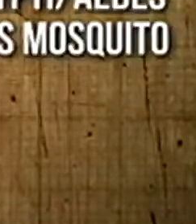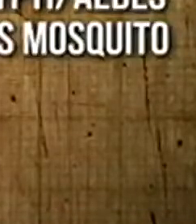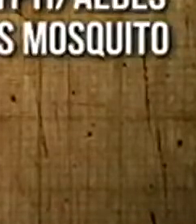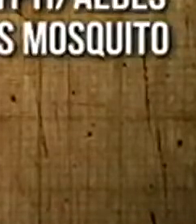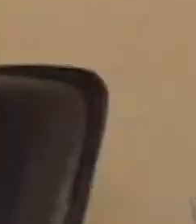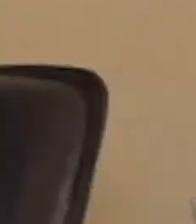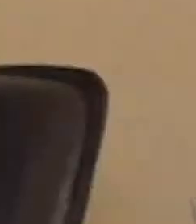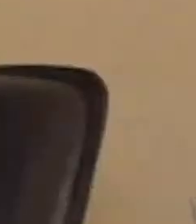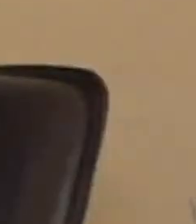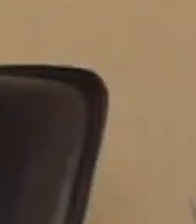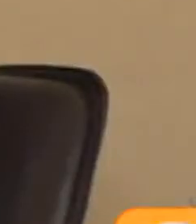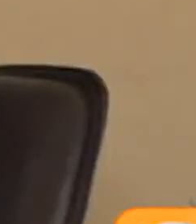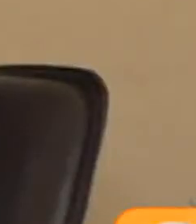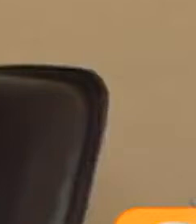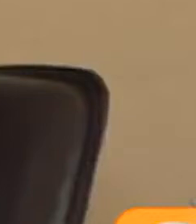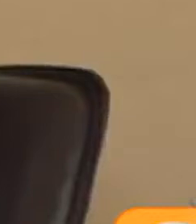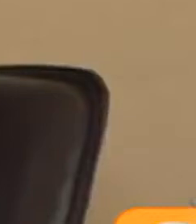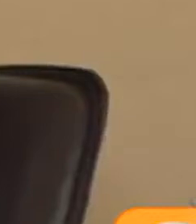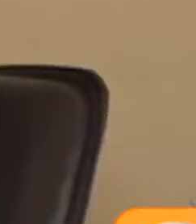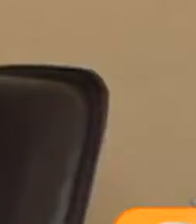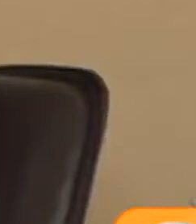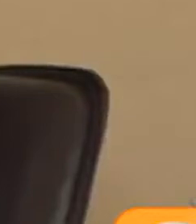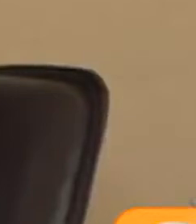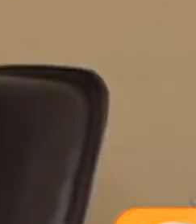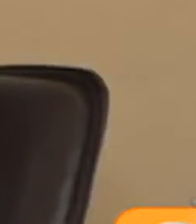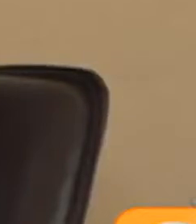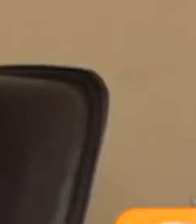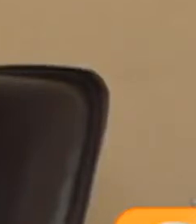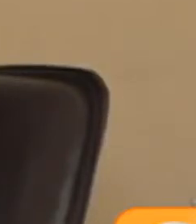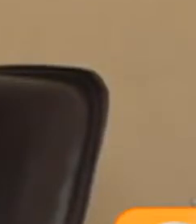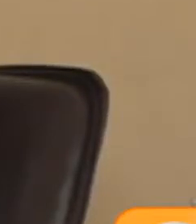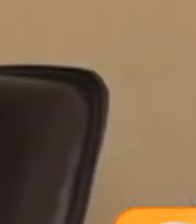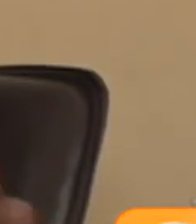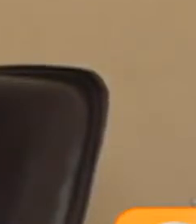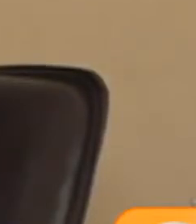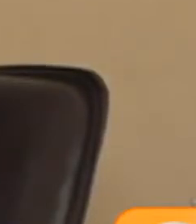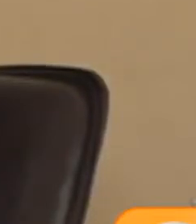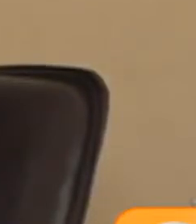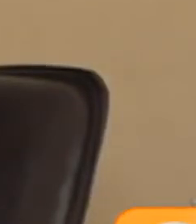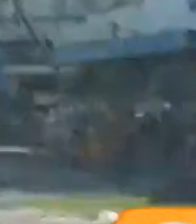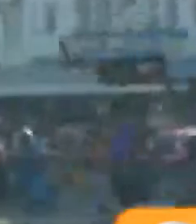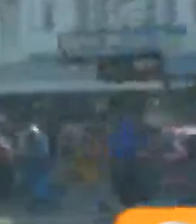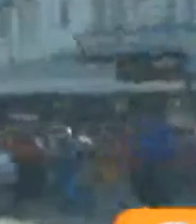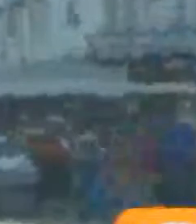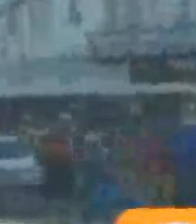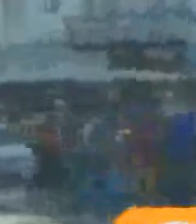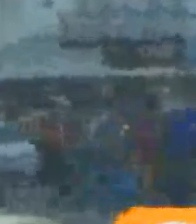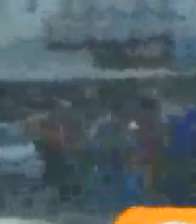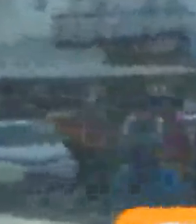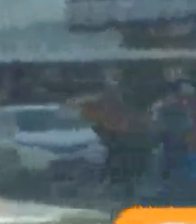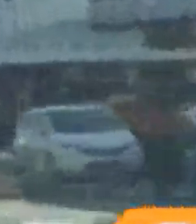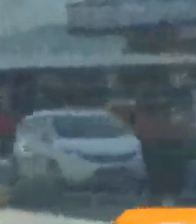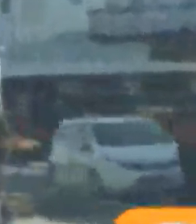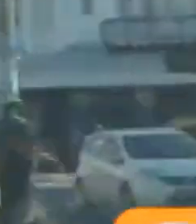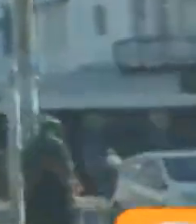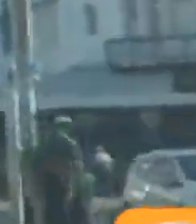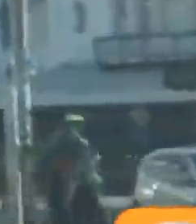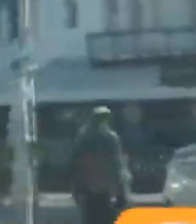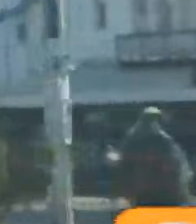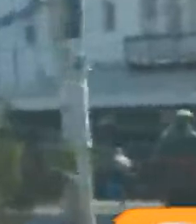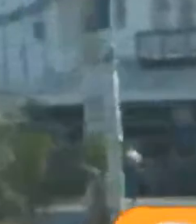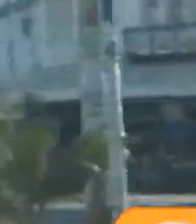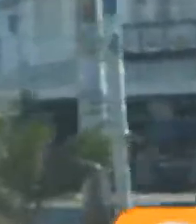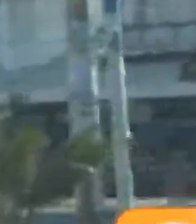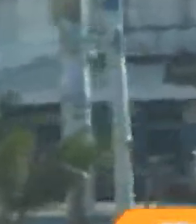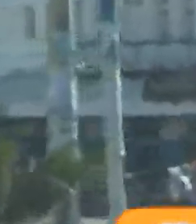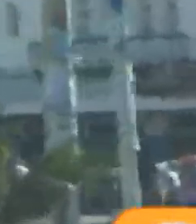through bites. When there's an outbreak in neighboring counties because of that movement, because it's normal, like Mombasa, the population is double during